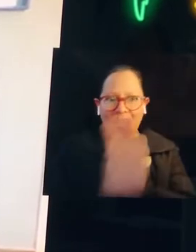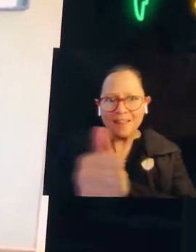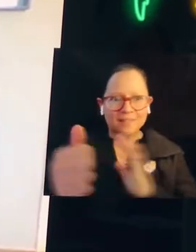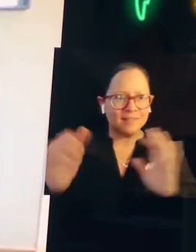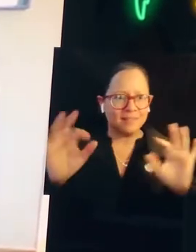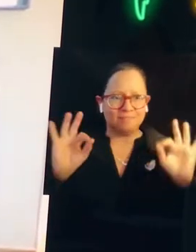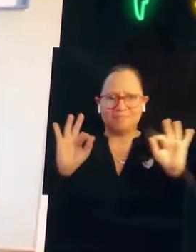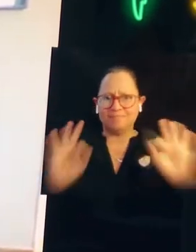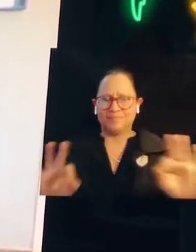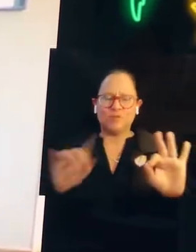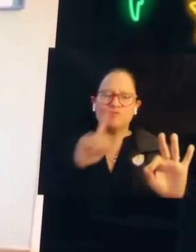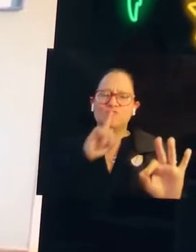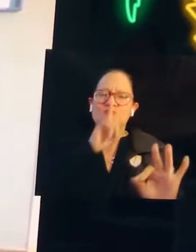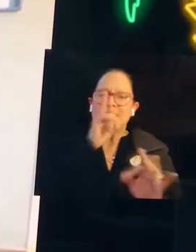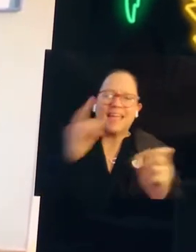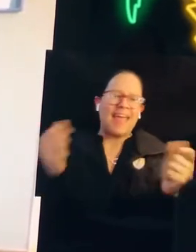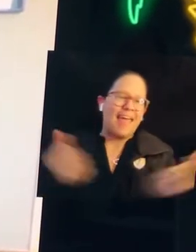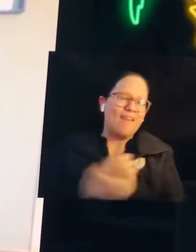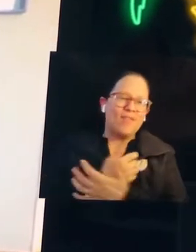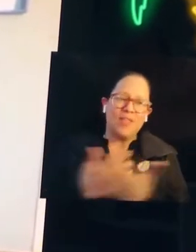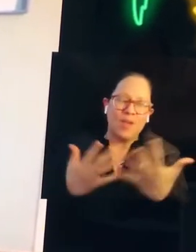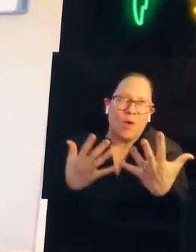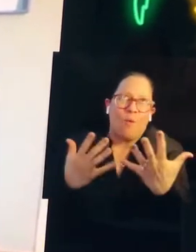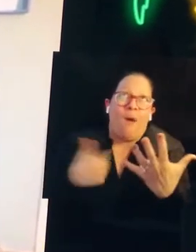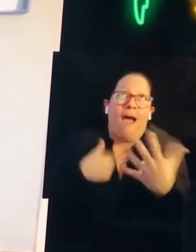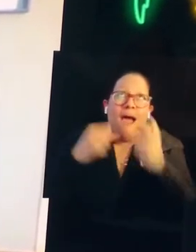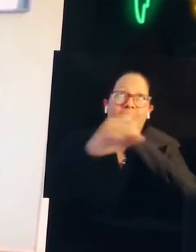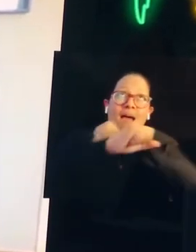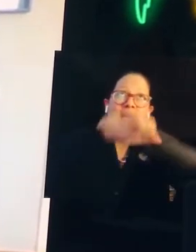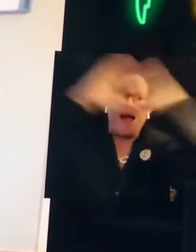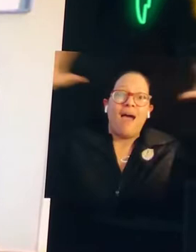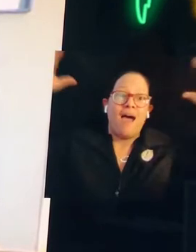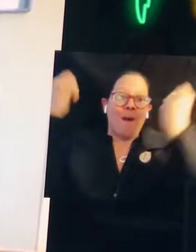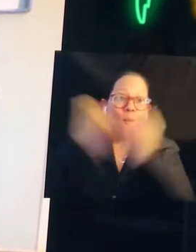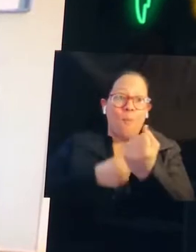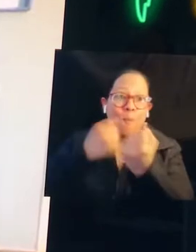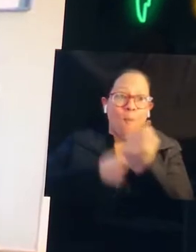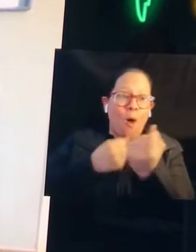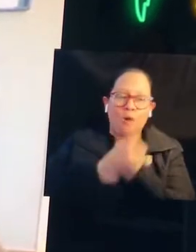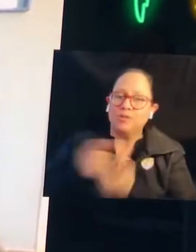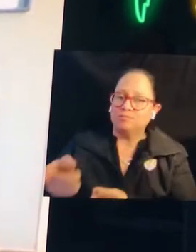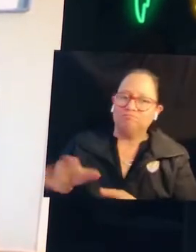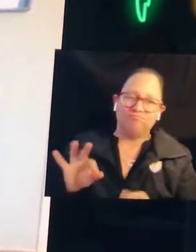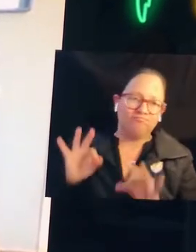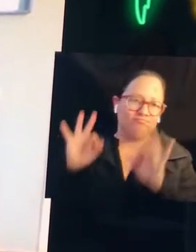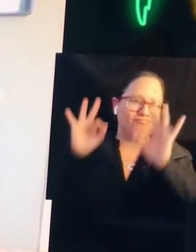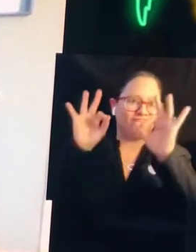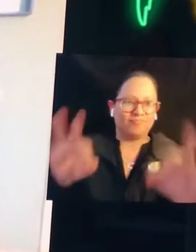the embodiment of what I really wanted to promote as a new generation of Latinos